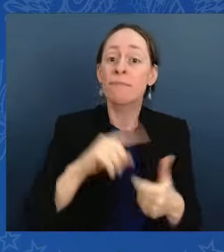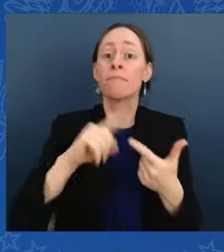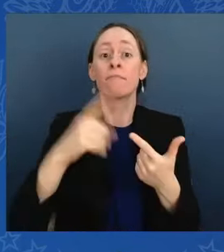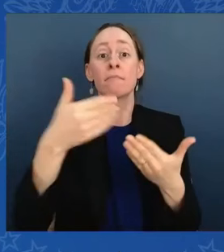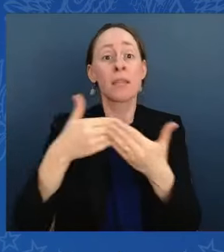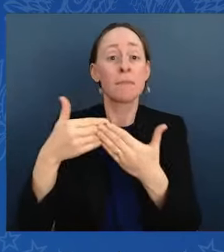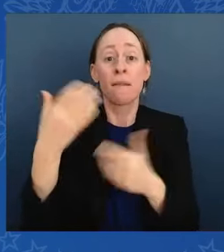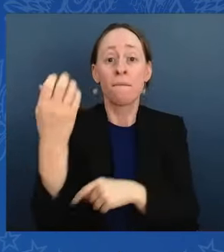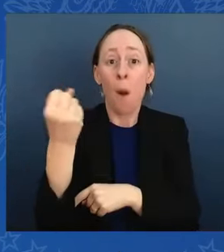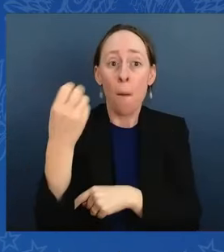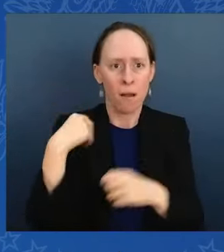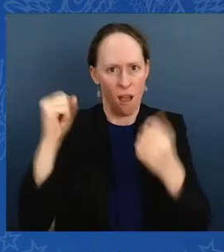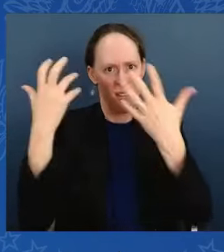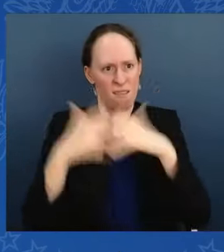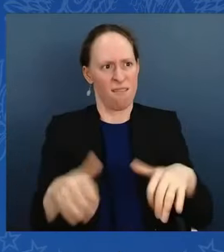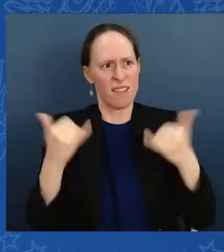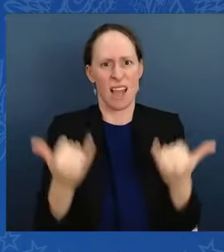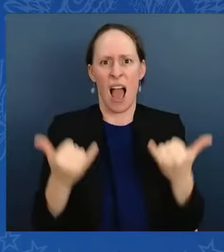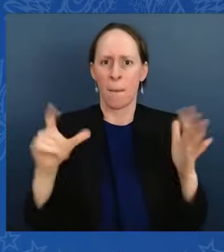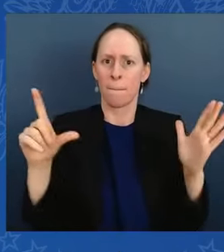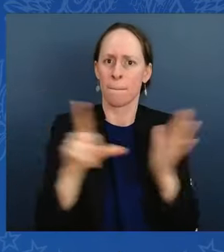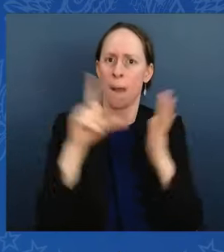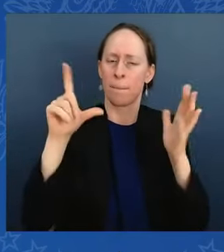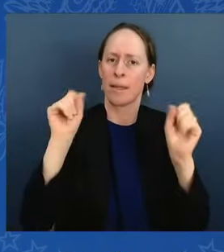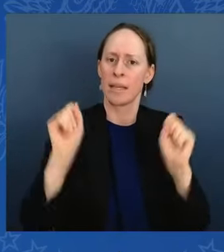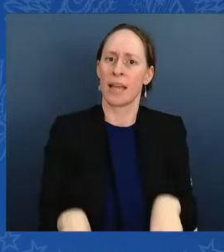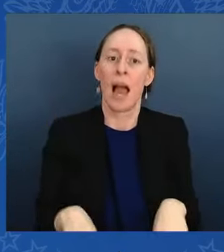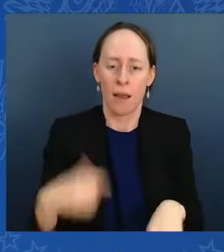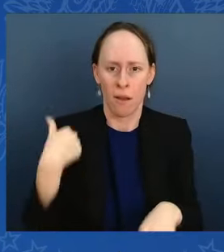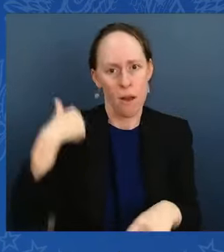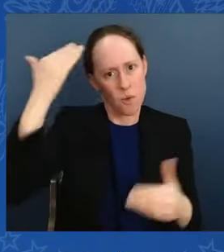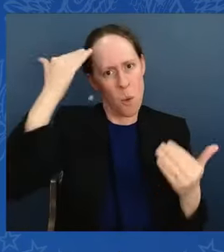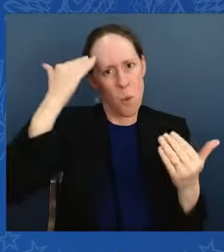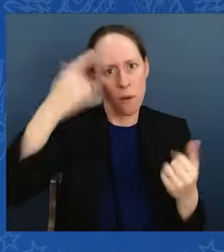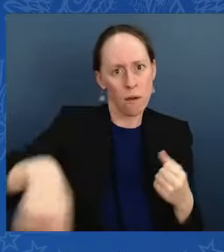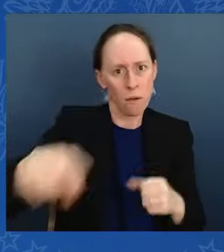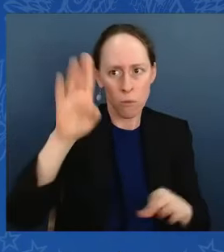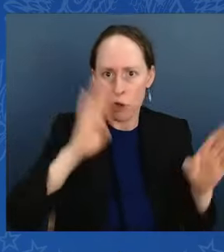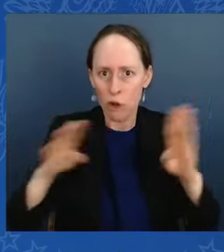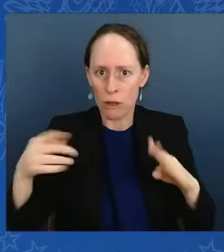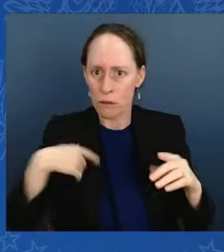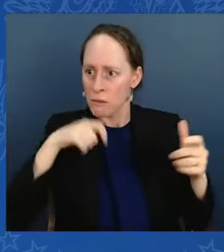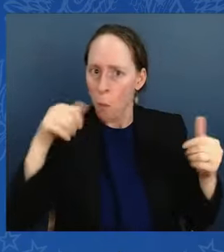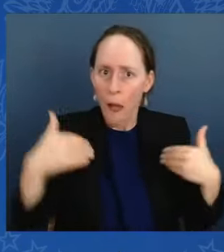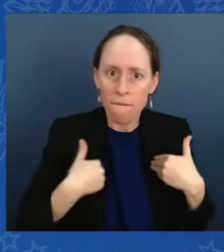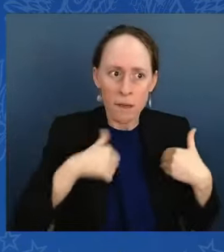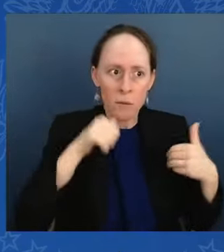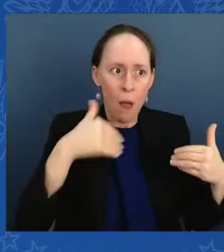worry the most about, not just losing their home, it's they lose everything that mattered to them.